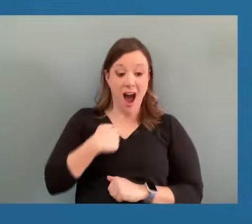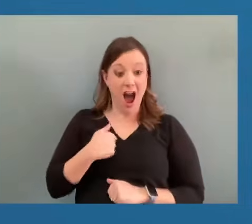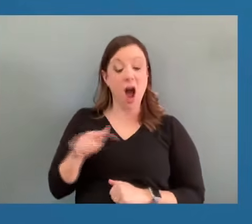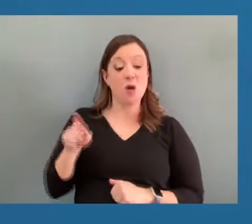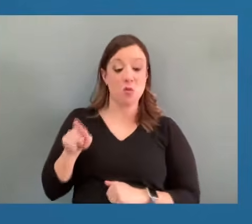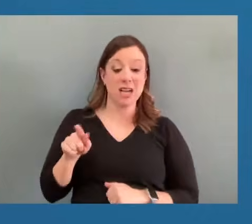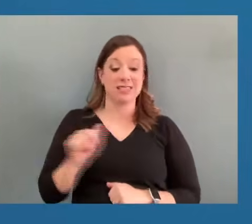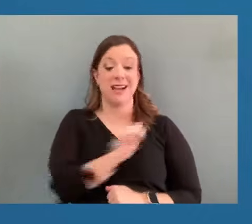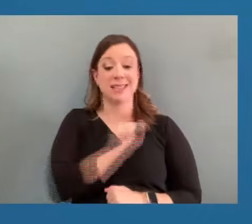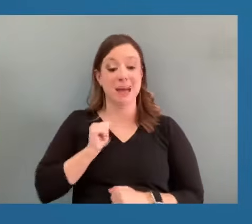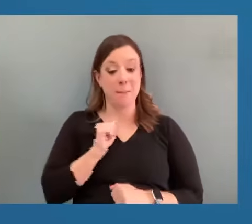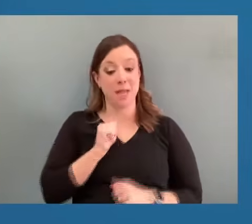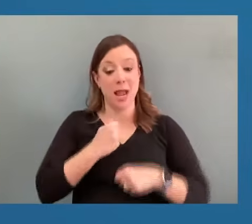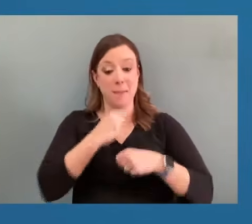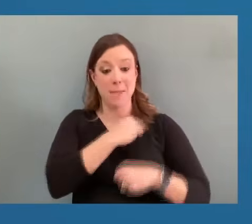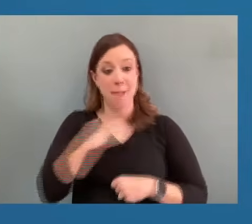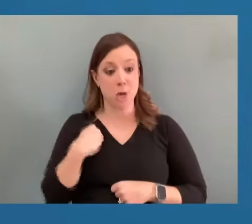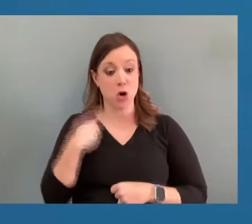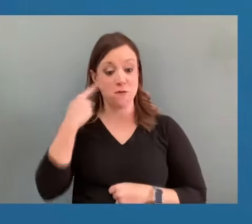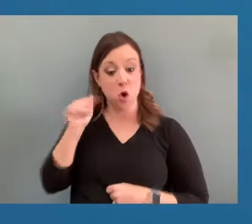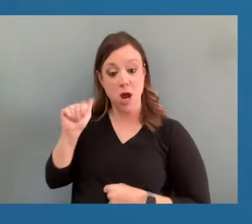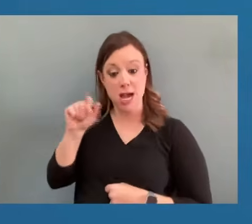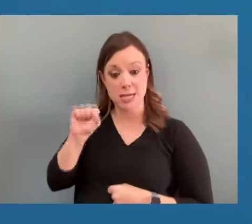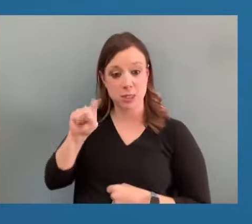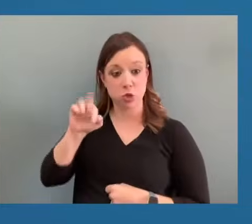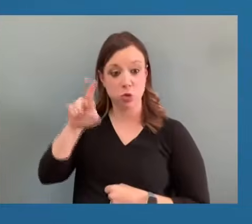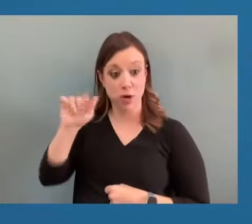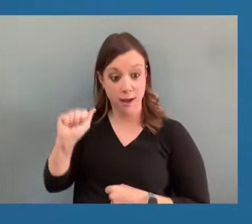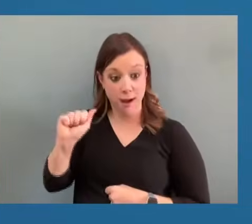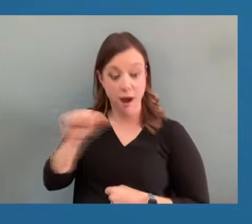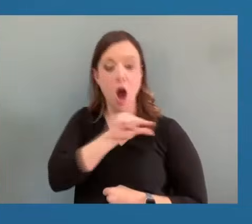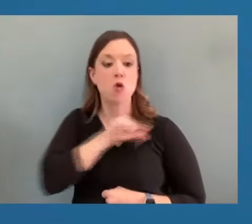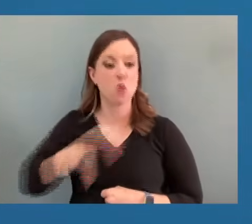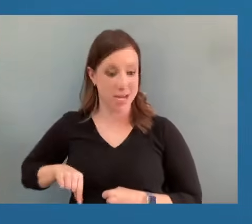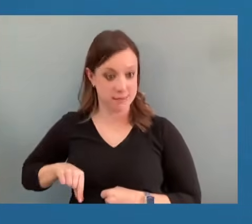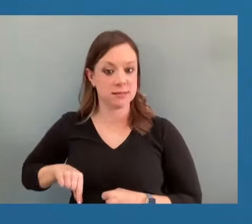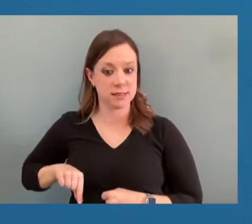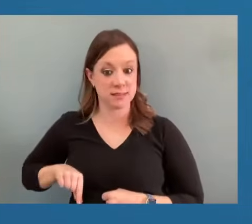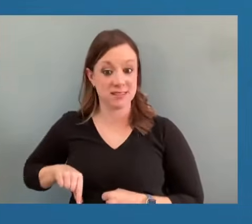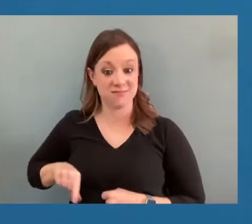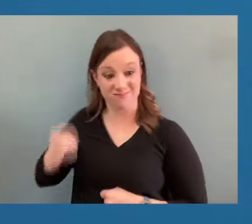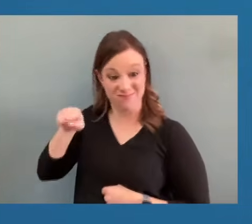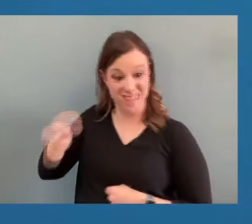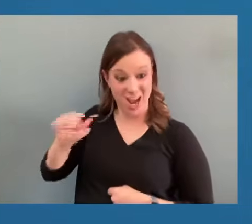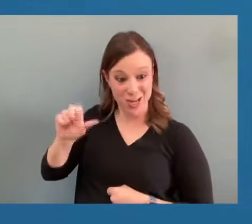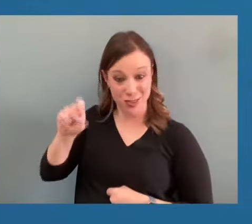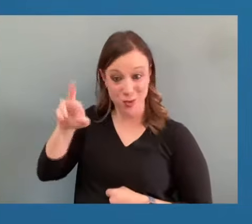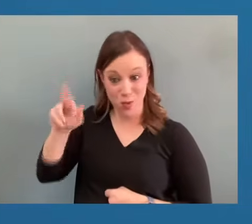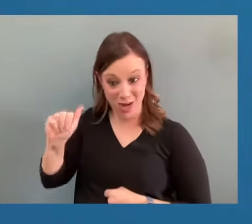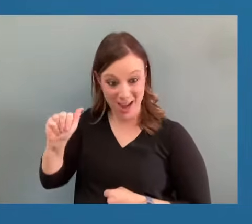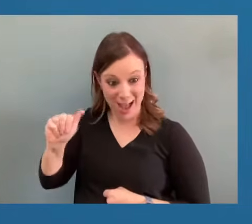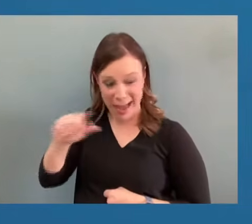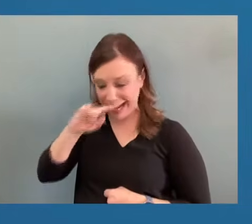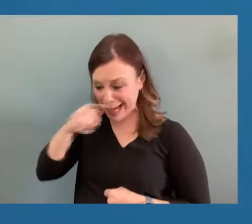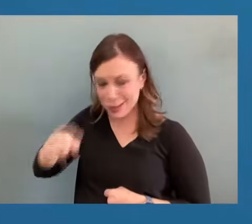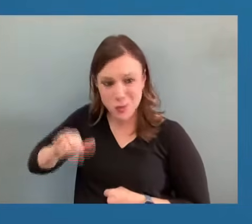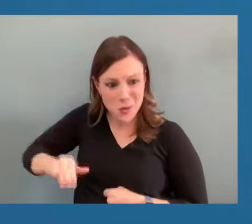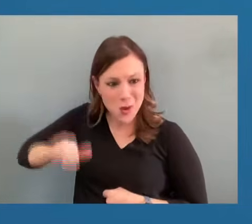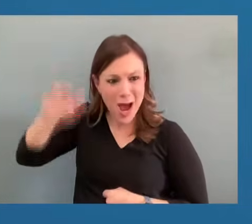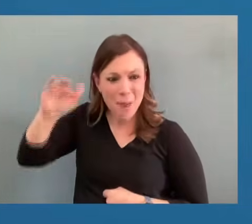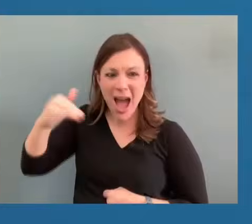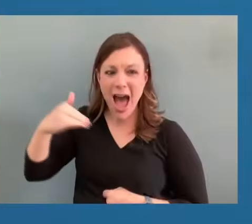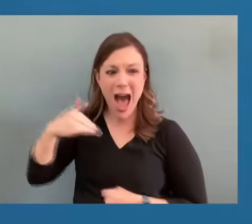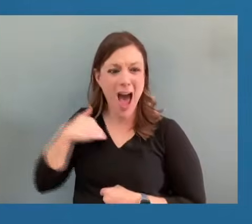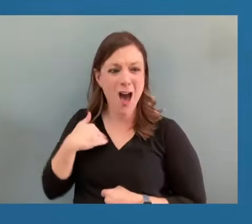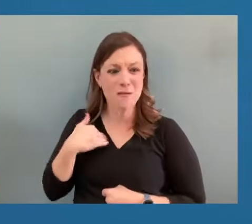And in Astoria, there are many children who grew up with asthma, living close to what was described as Asthma Alley. And when I